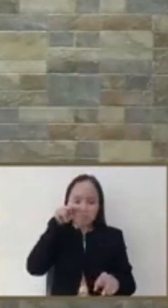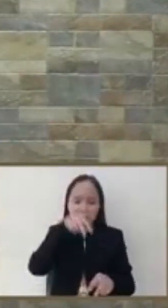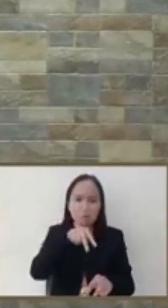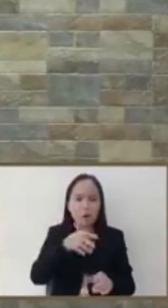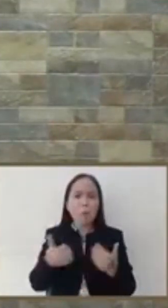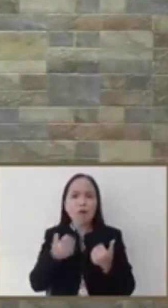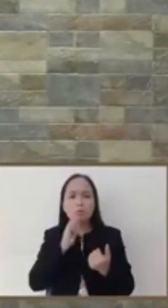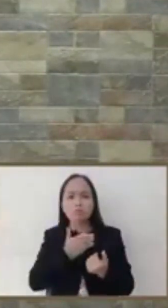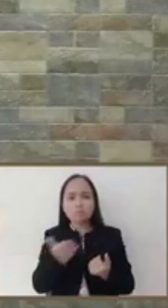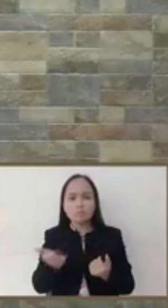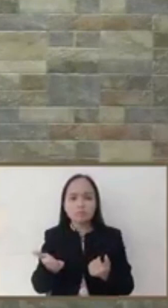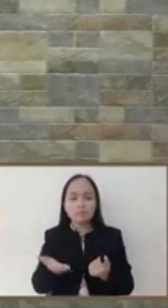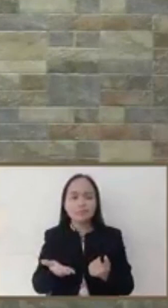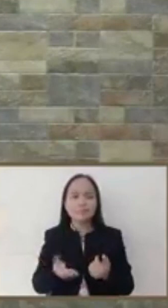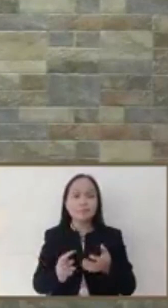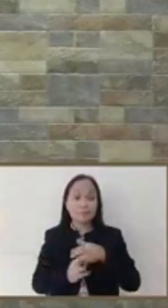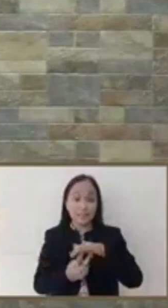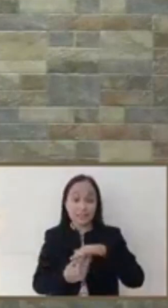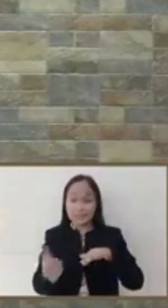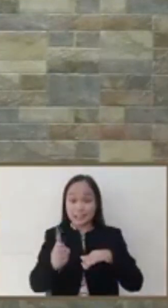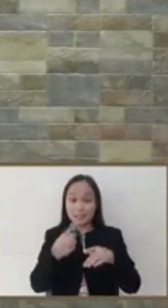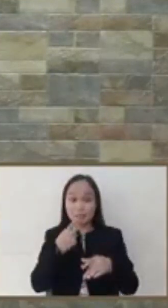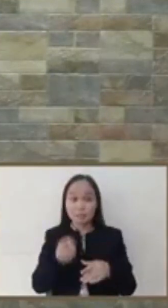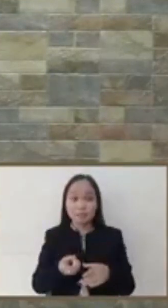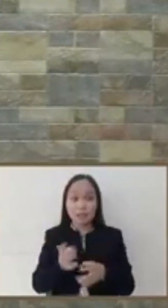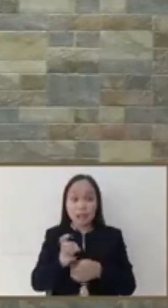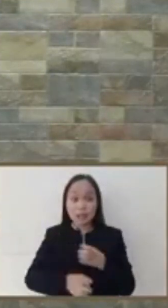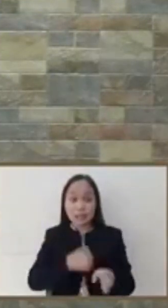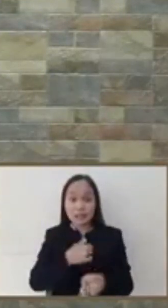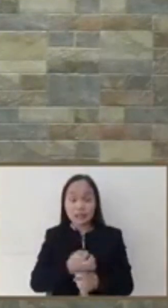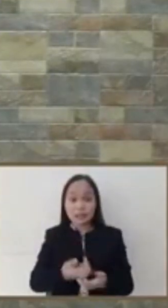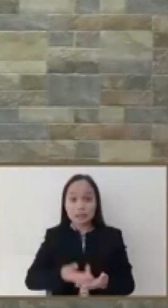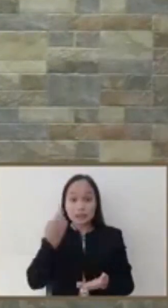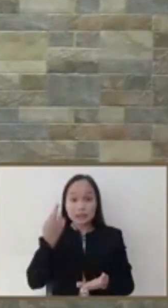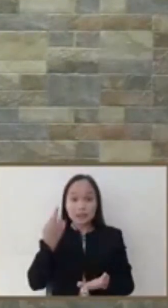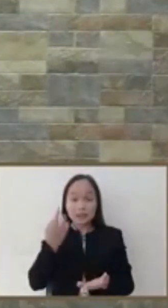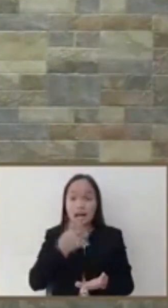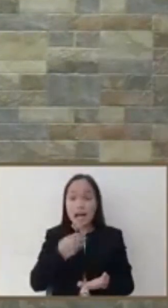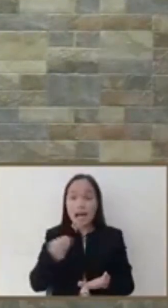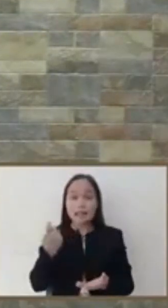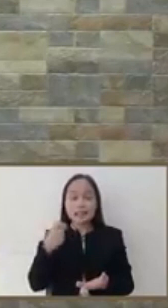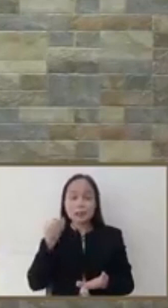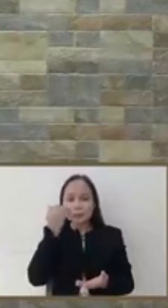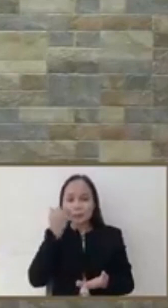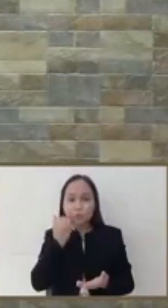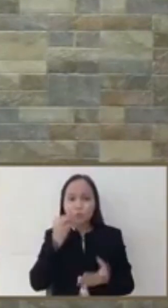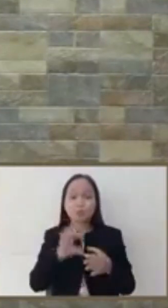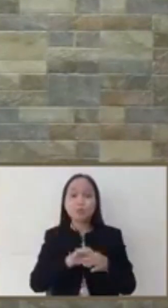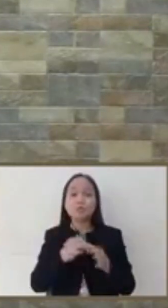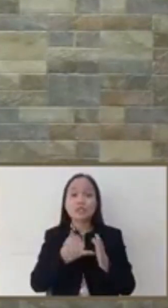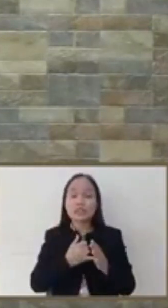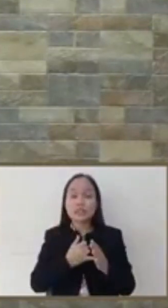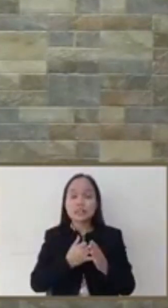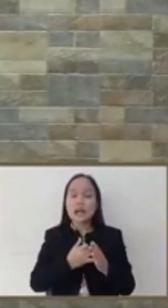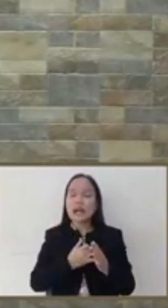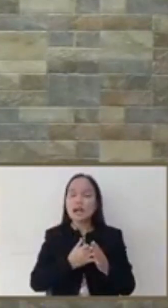saying here, mga kapatid, is that earthly riches and the lack of it is not or